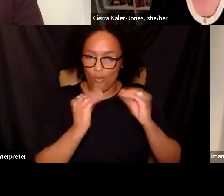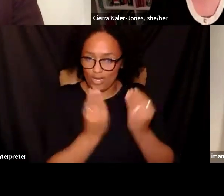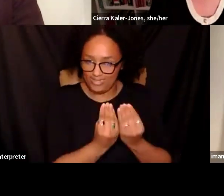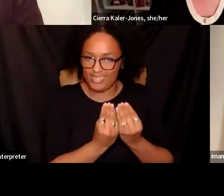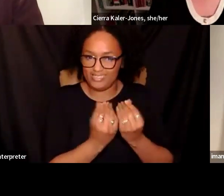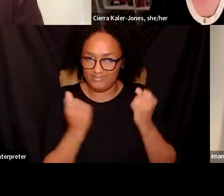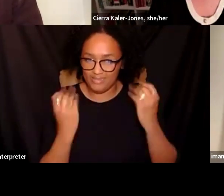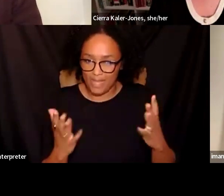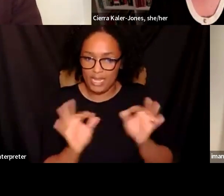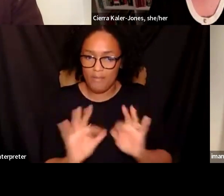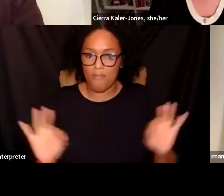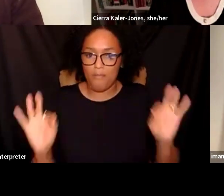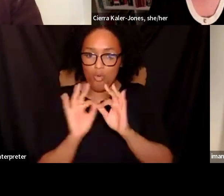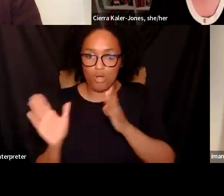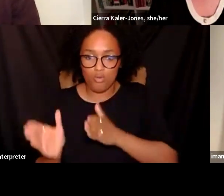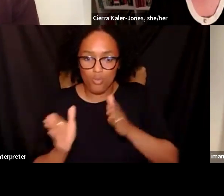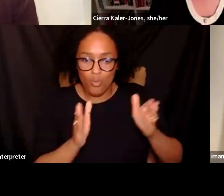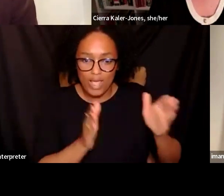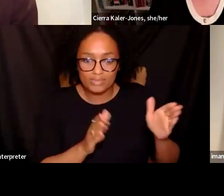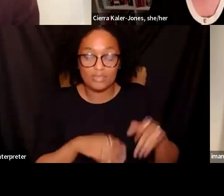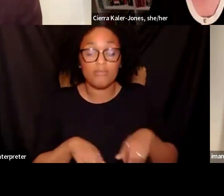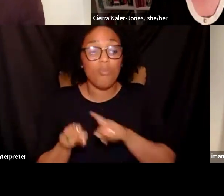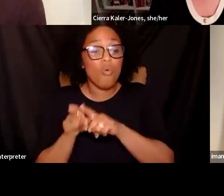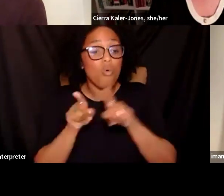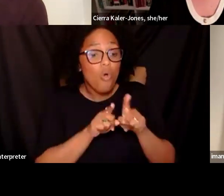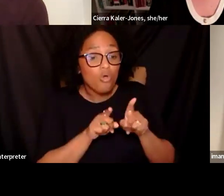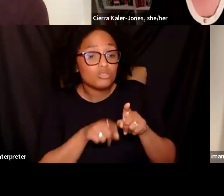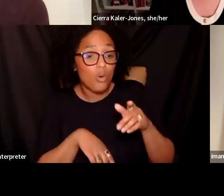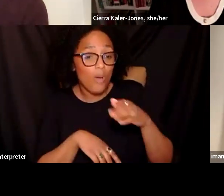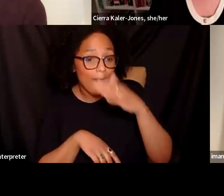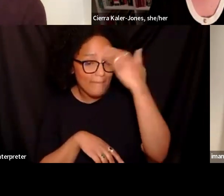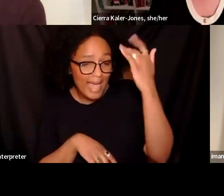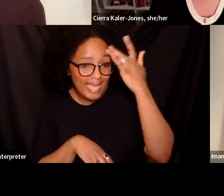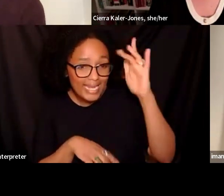they're the works of important Black intellectuals. I was just looking at a